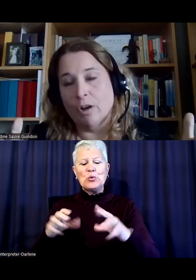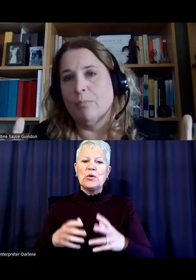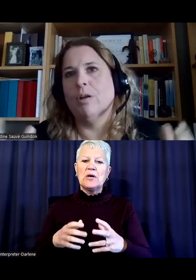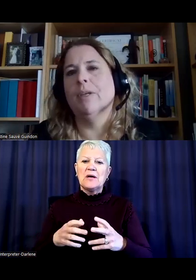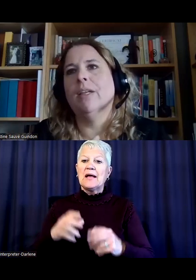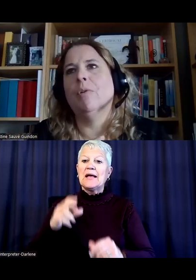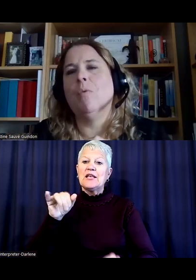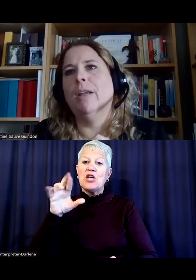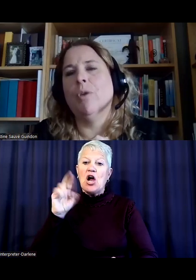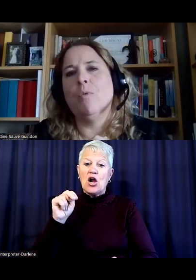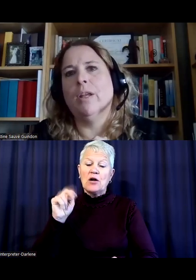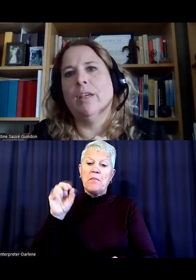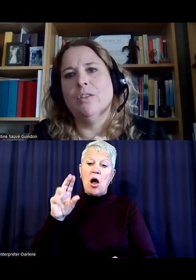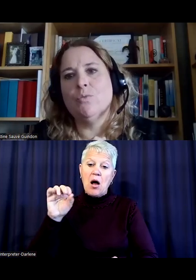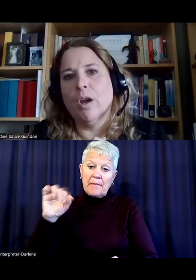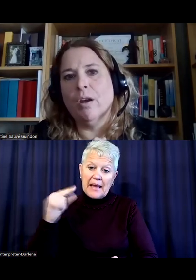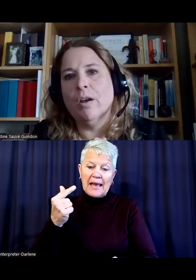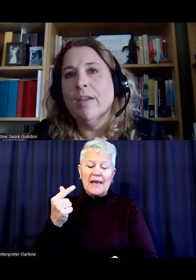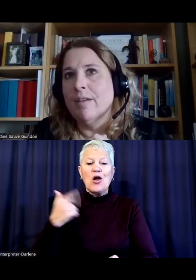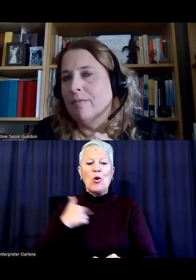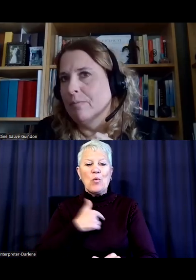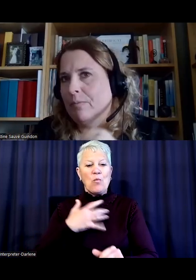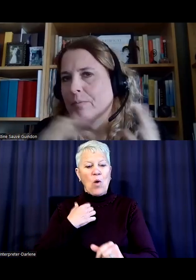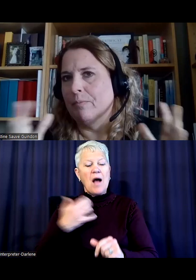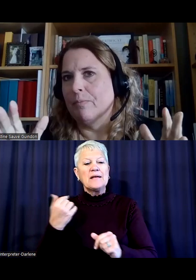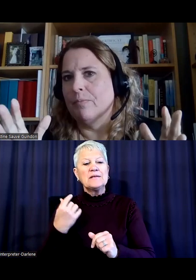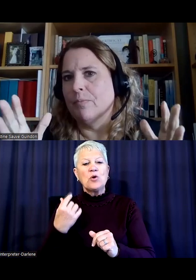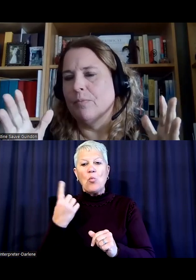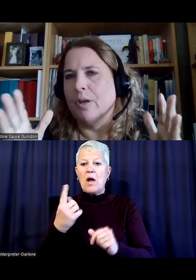the yarn bombing, and we wanted a square,